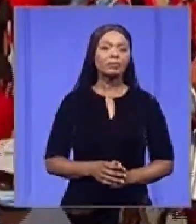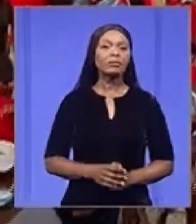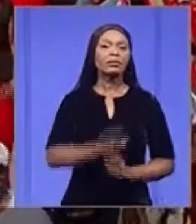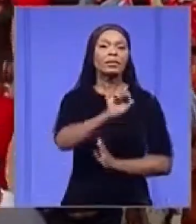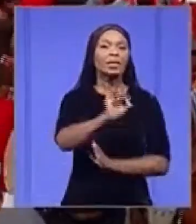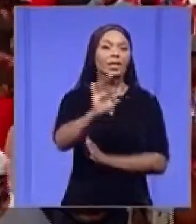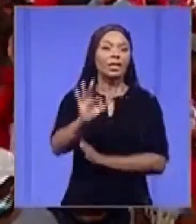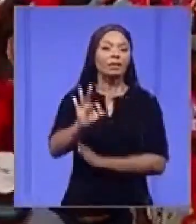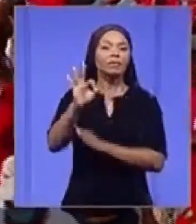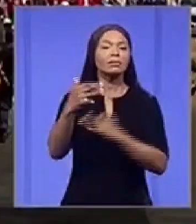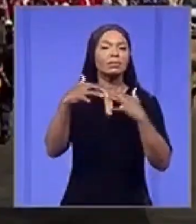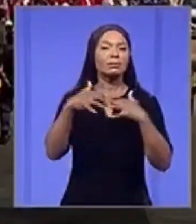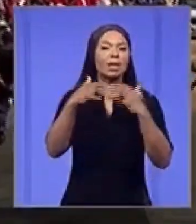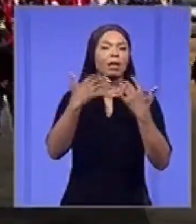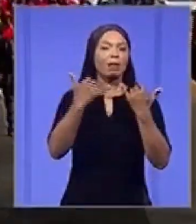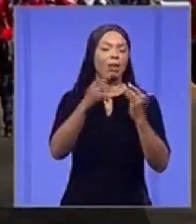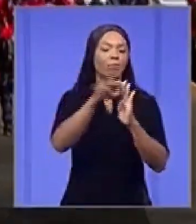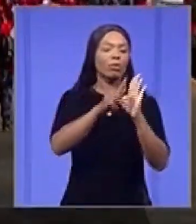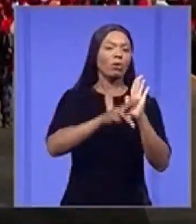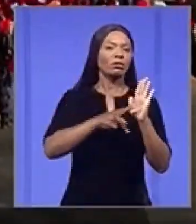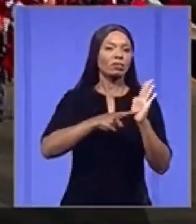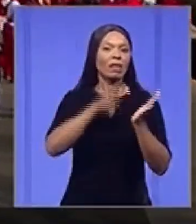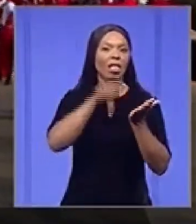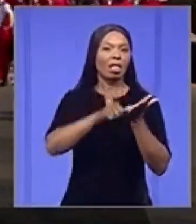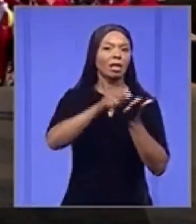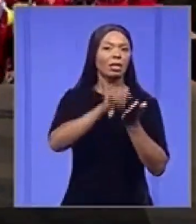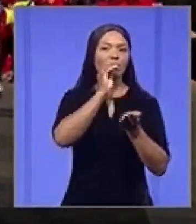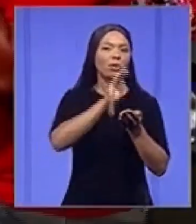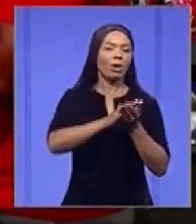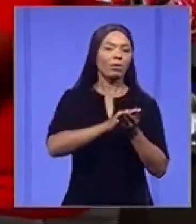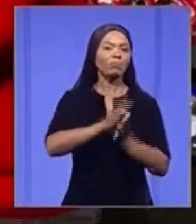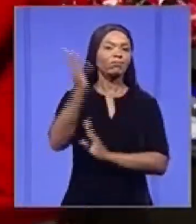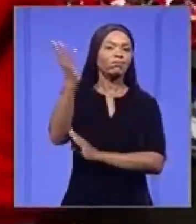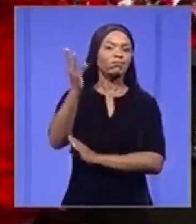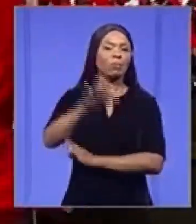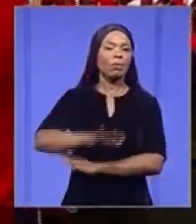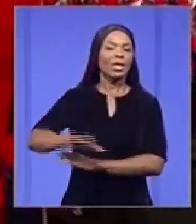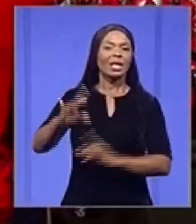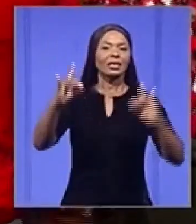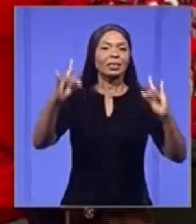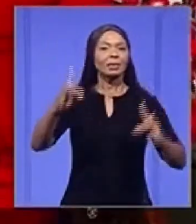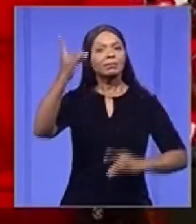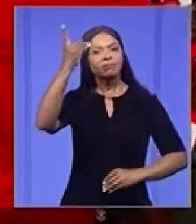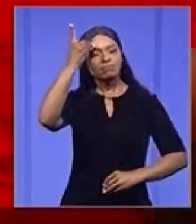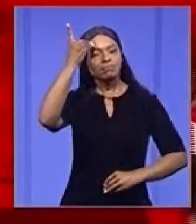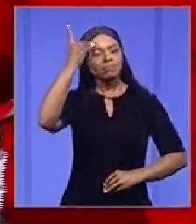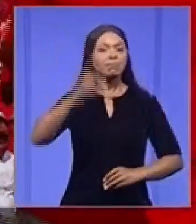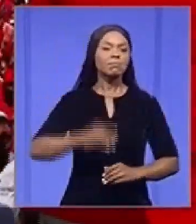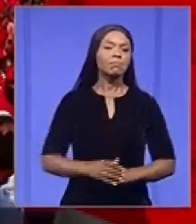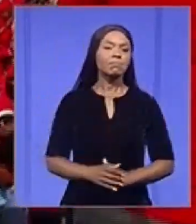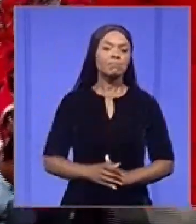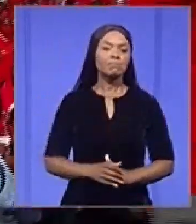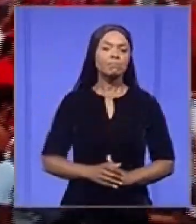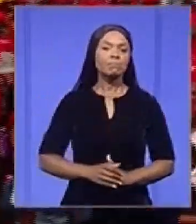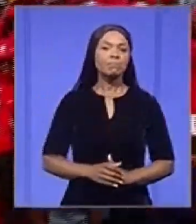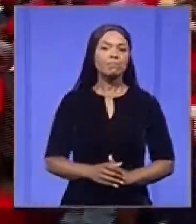EFF e tla tlhoma semmuso lenane la yona la ditsholofetso bokhutlo jwa beke kwa stadiumeng sa Moses Mabhida kwa Durban.